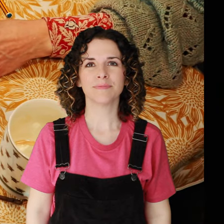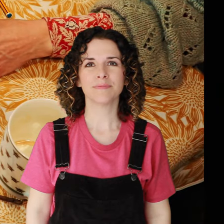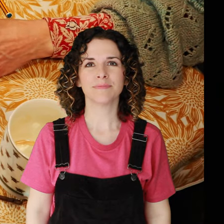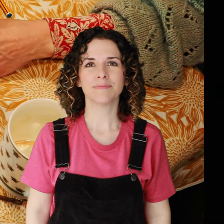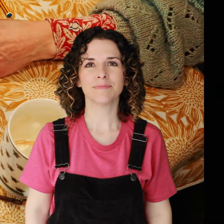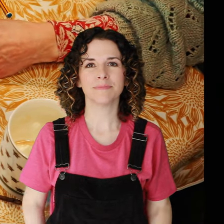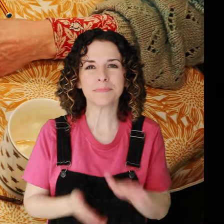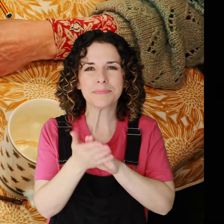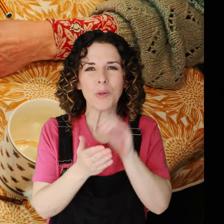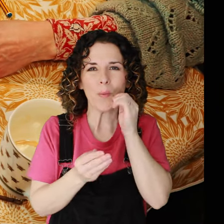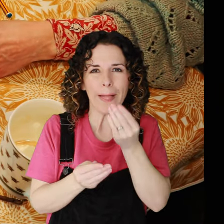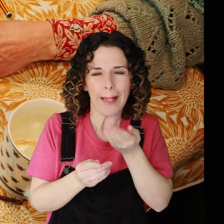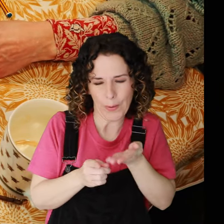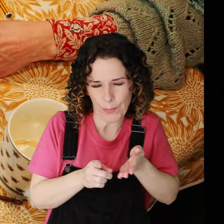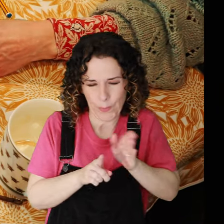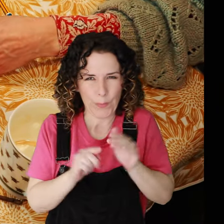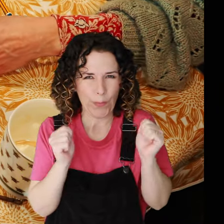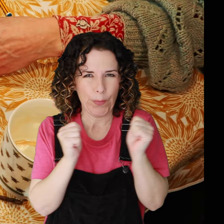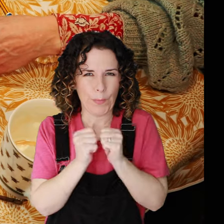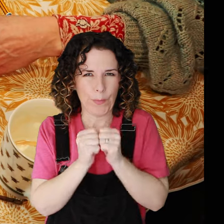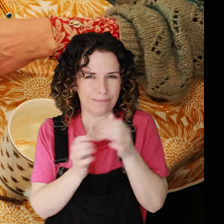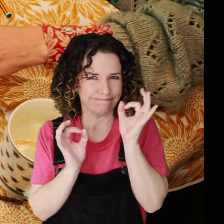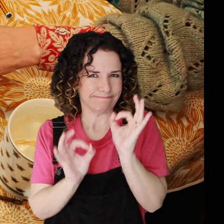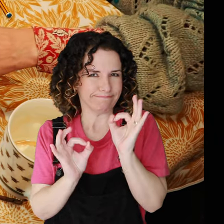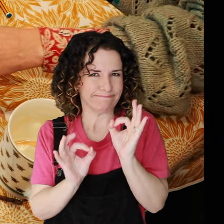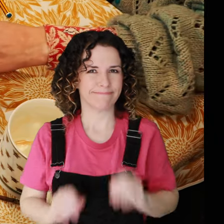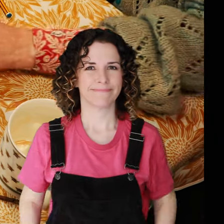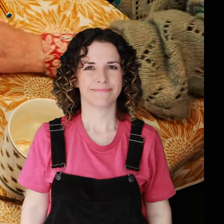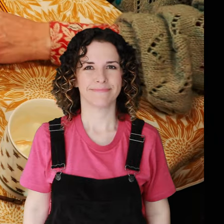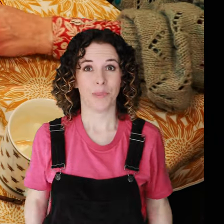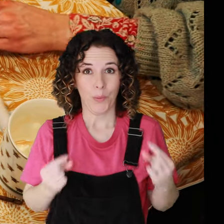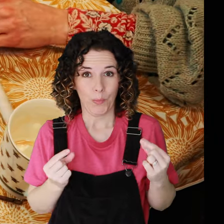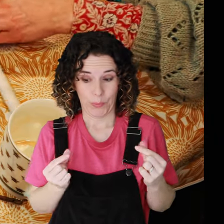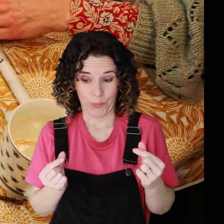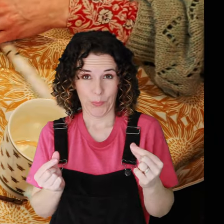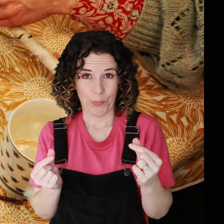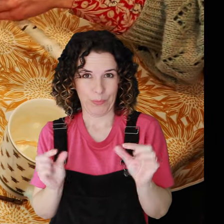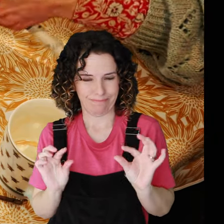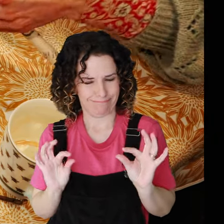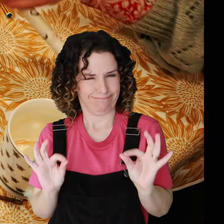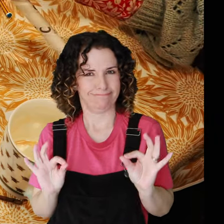keep it nice and tight. Wonderful. Roll it nice and tight. There we go. Yeah.